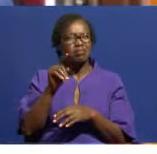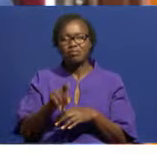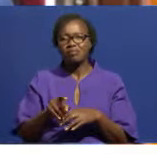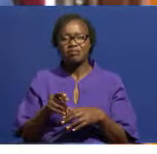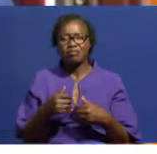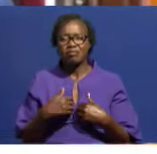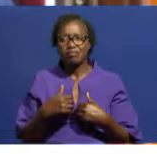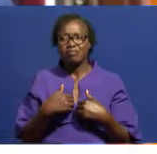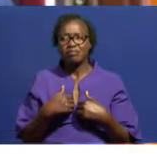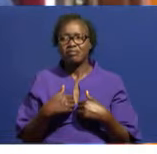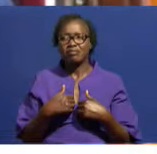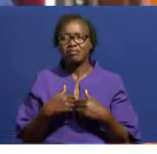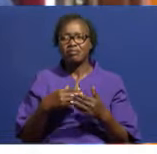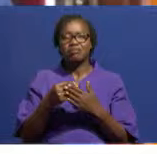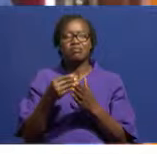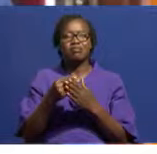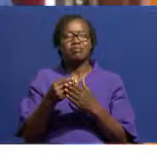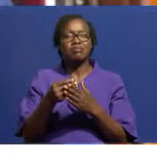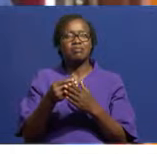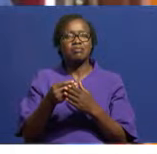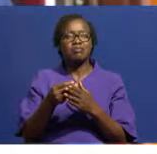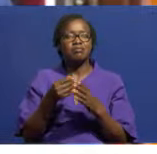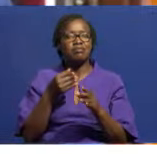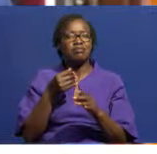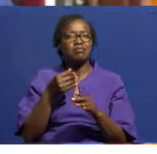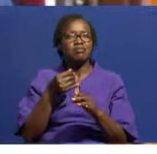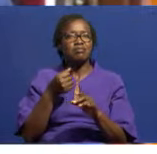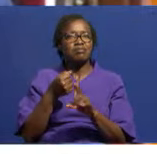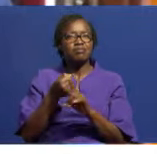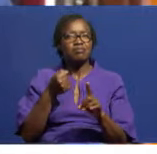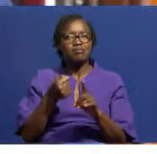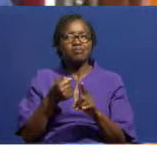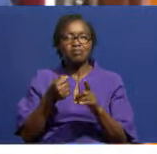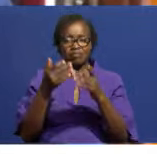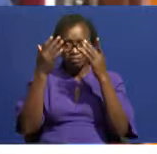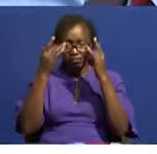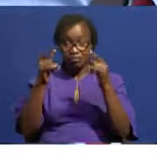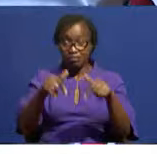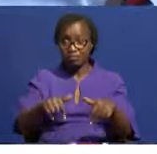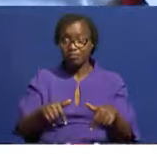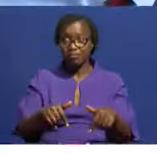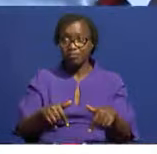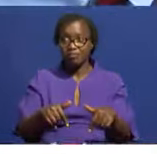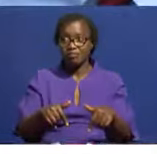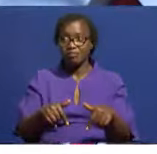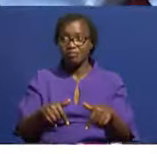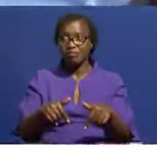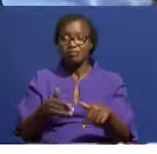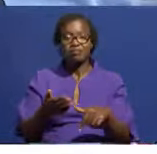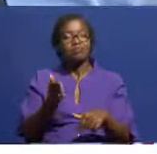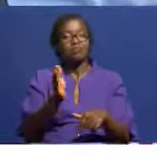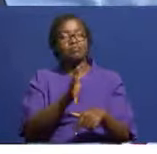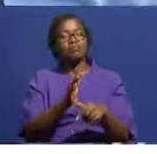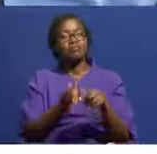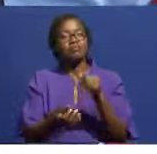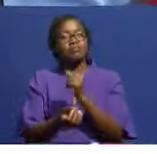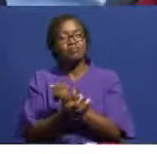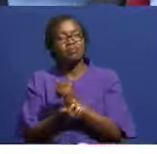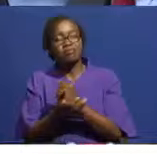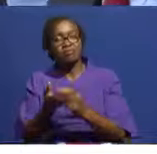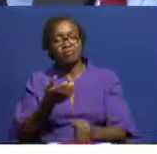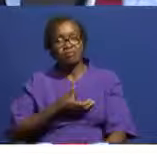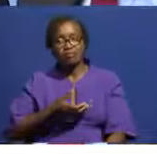have monetary implications. We can actually be able to resolve them even today. We have to go back to our advisory